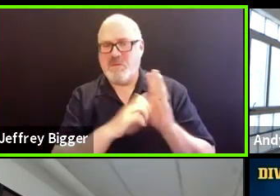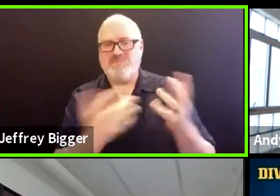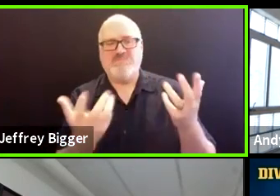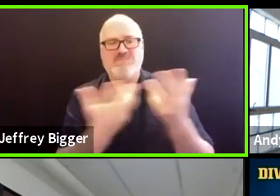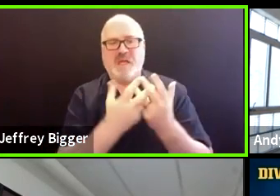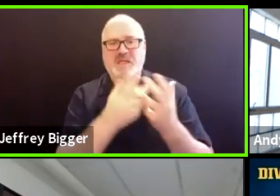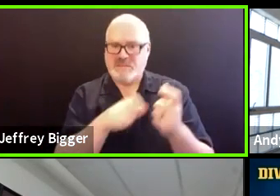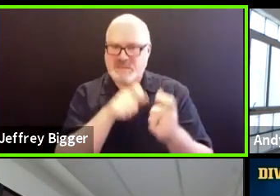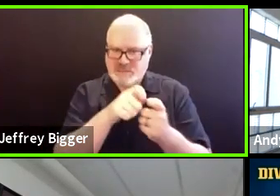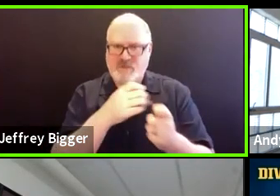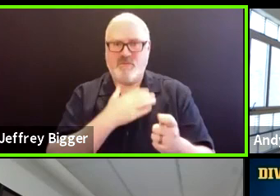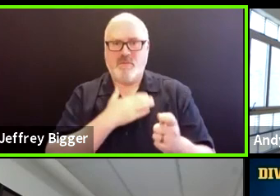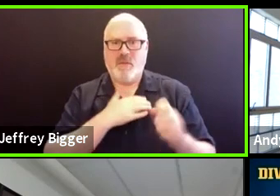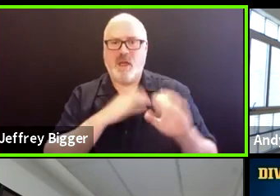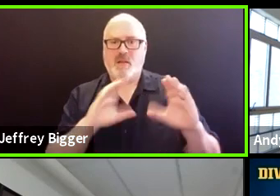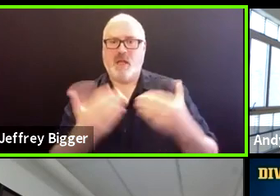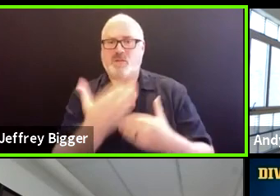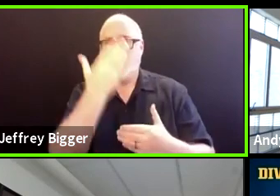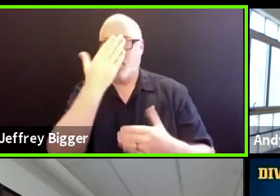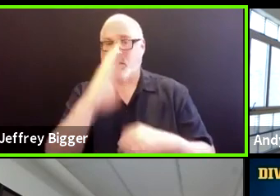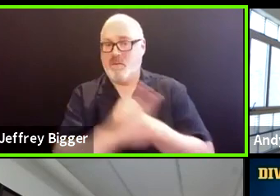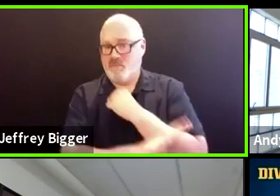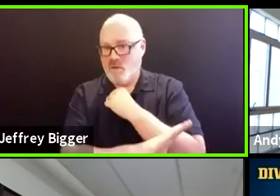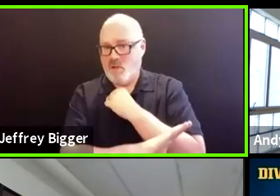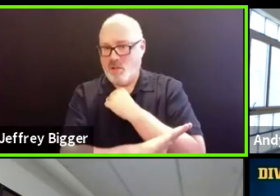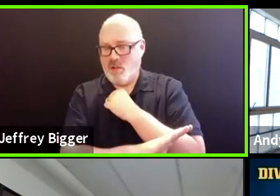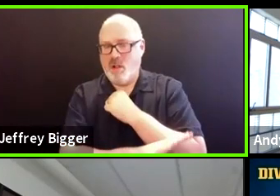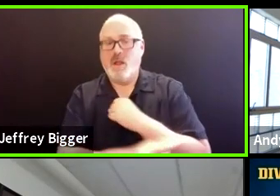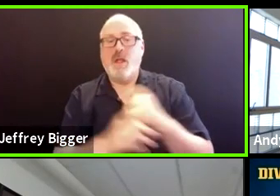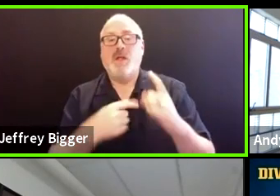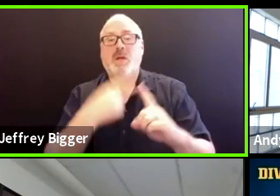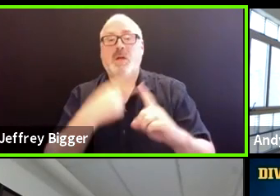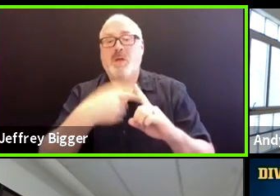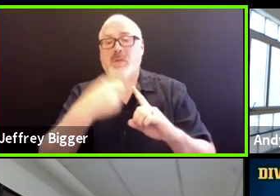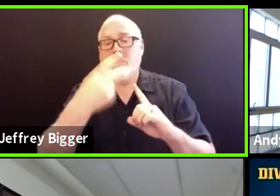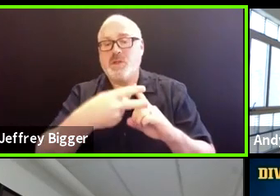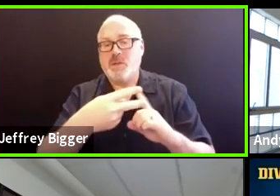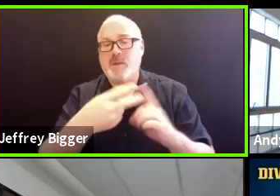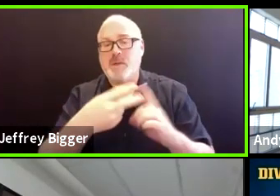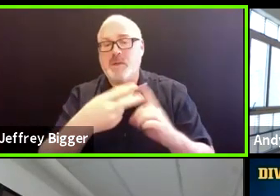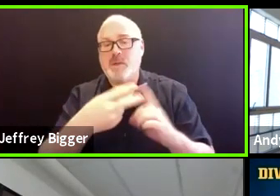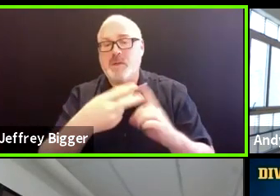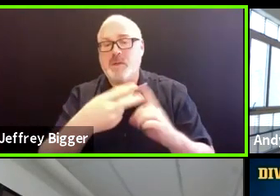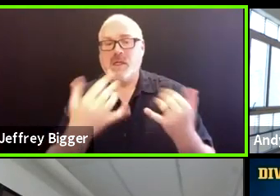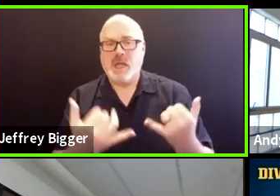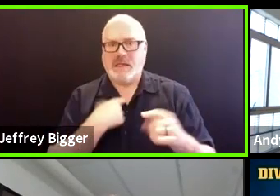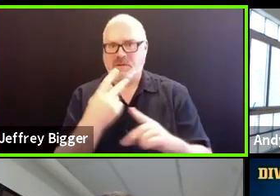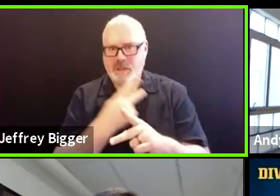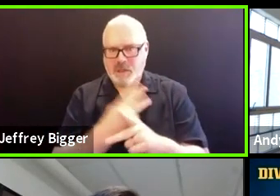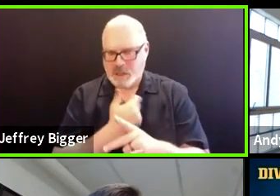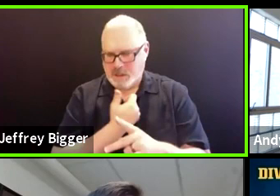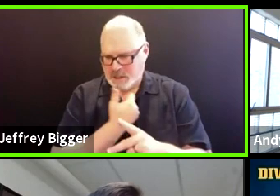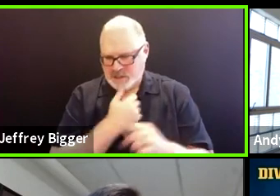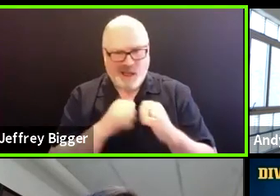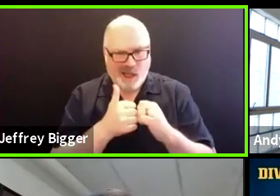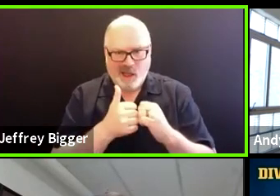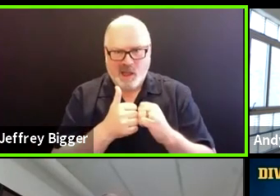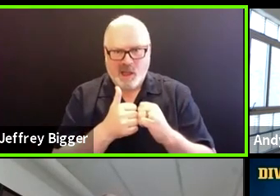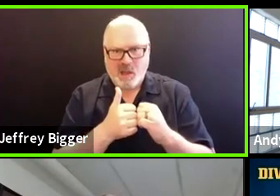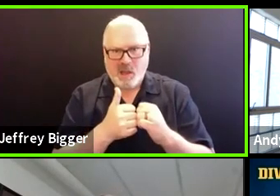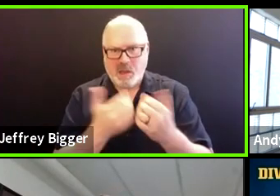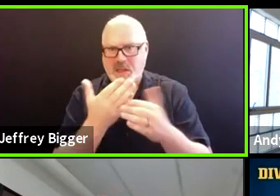my classes coming up in the fall. And so in the next month and a half, I'm going to have to decide, so how do I want to split it